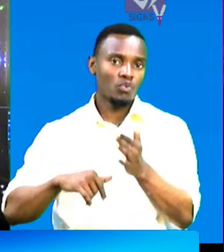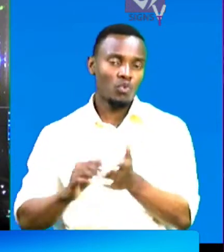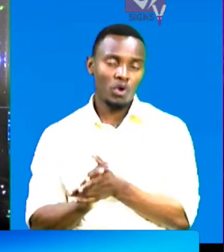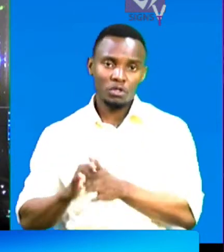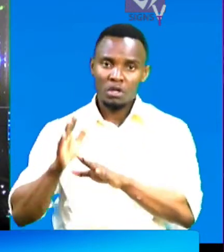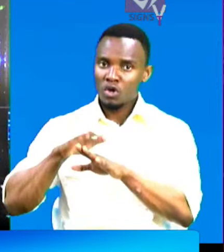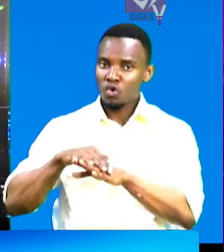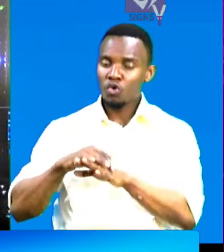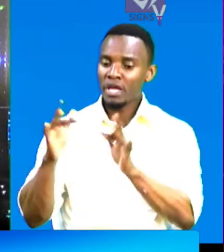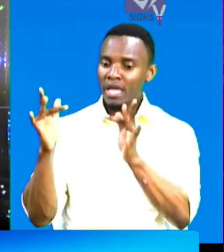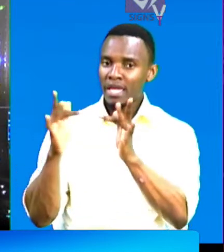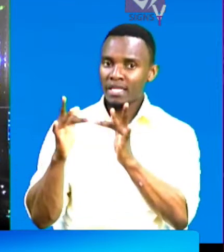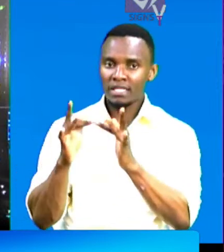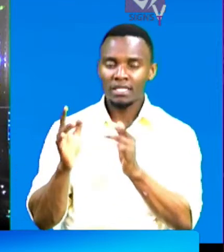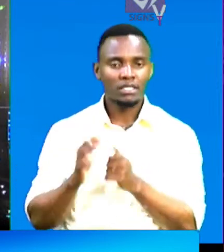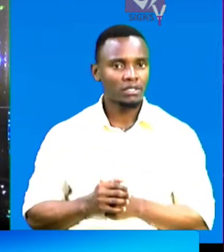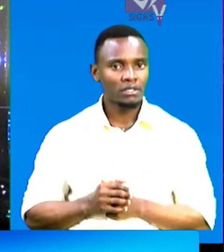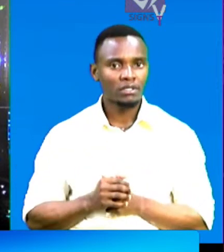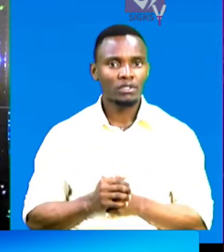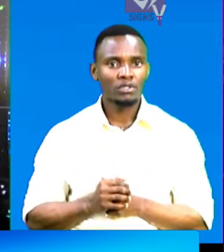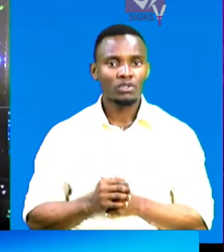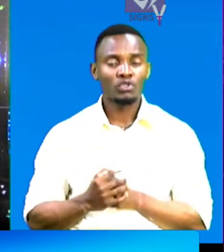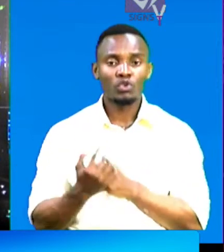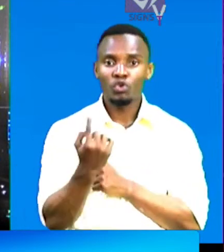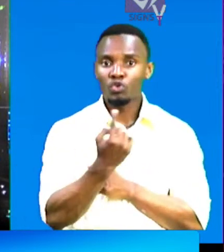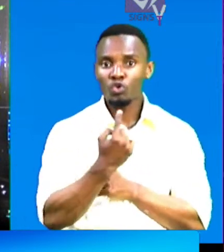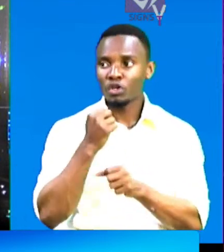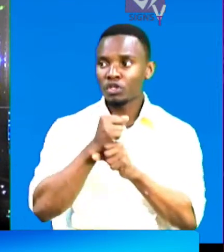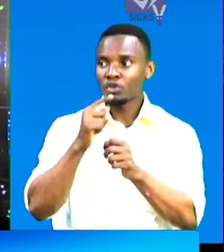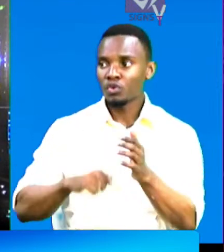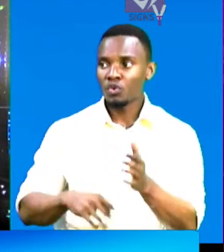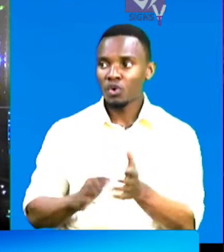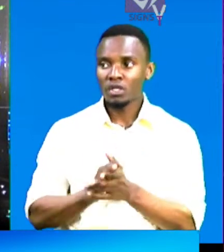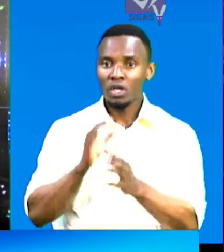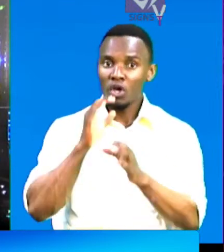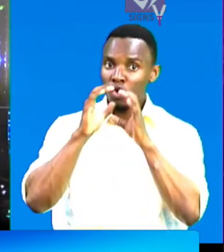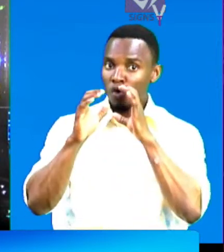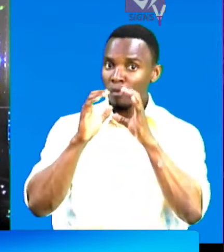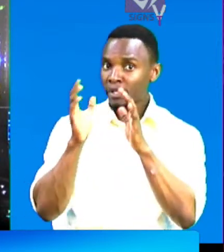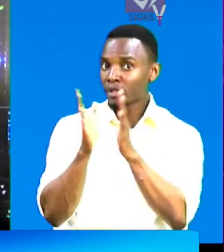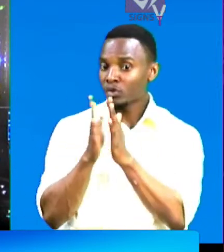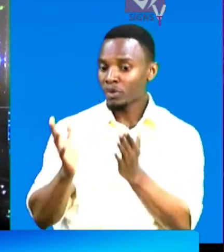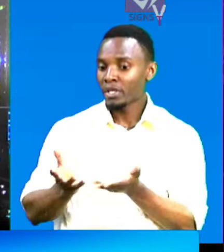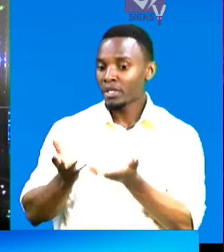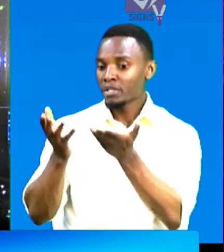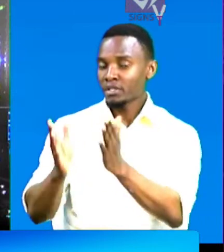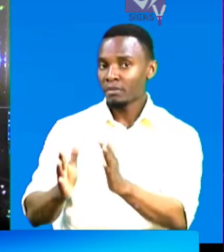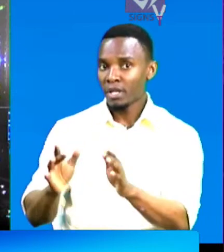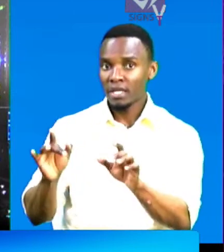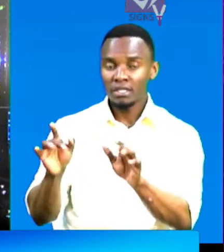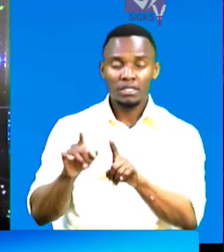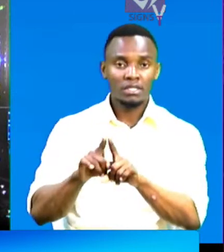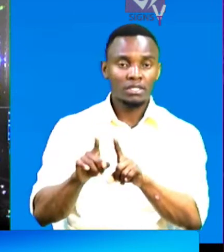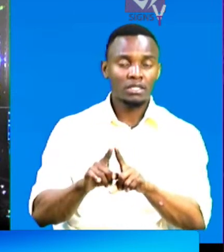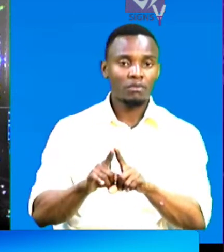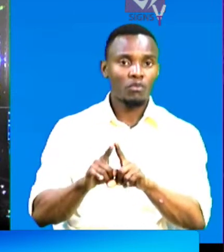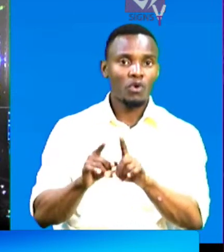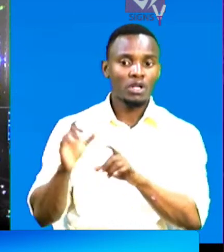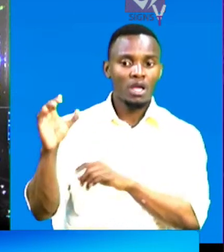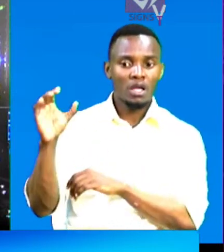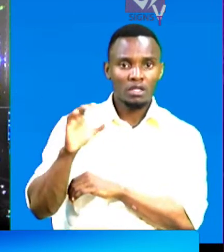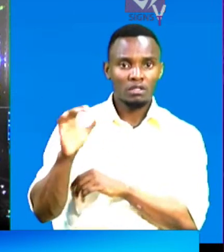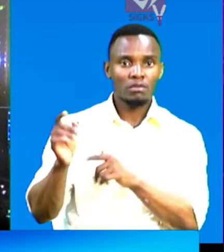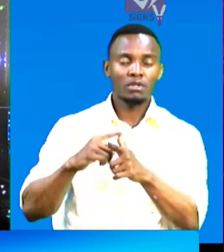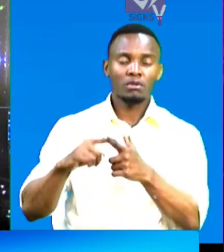internet connection. You just need to communicate with your suppliers and customers and conveniently